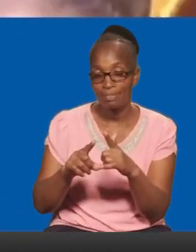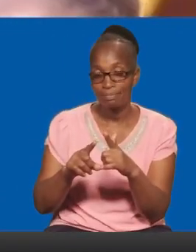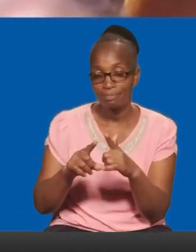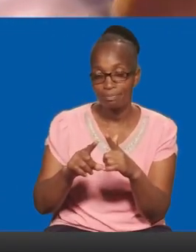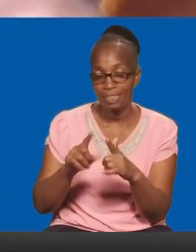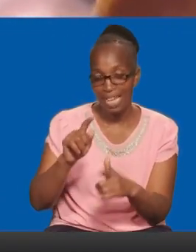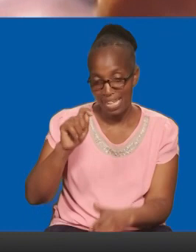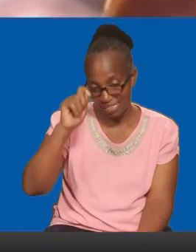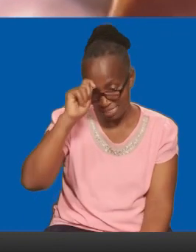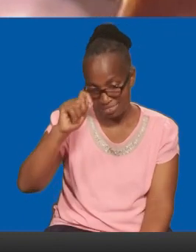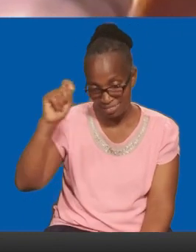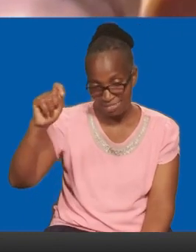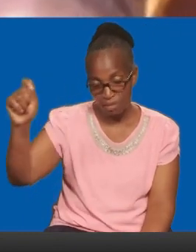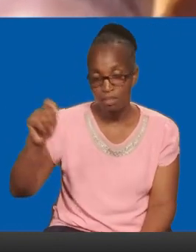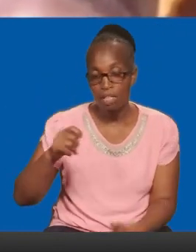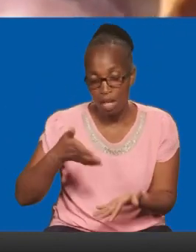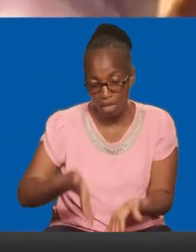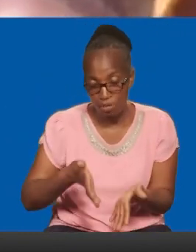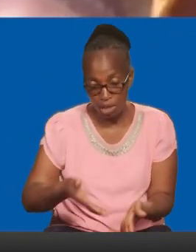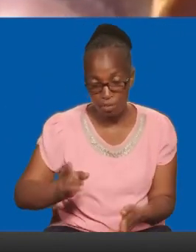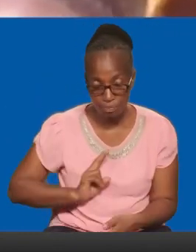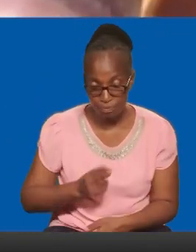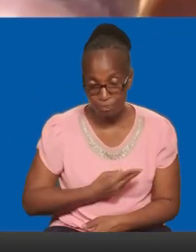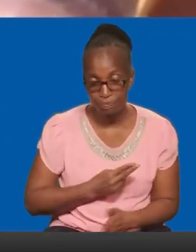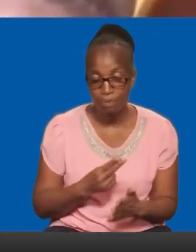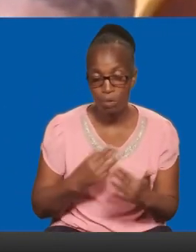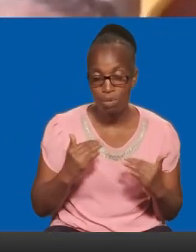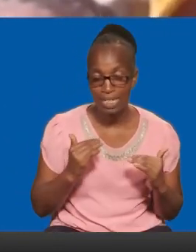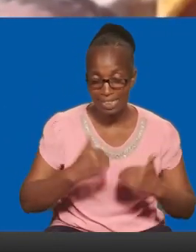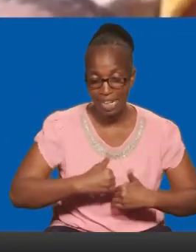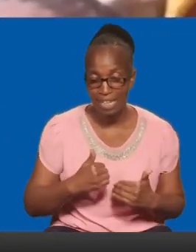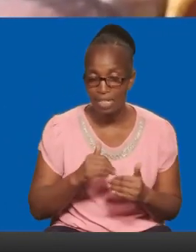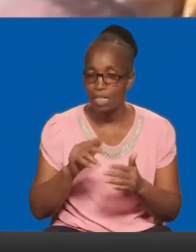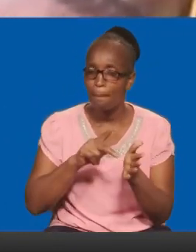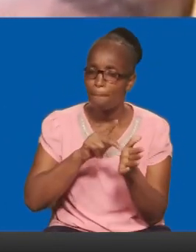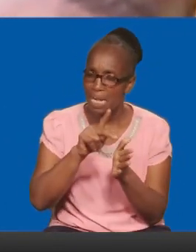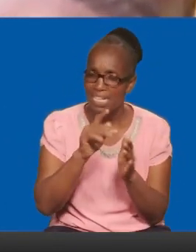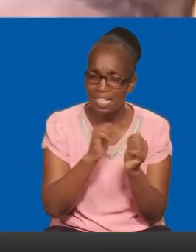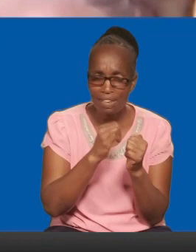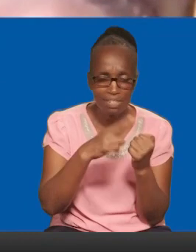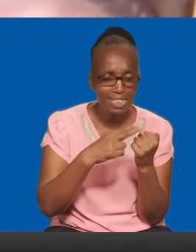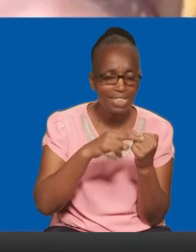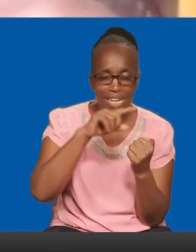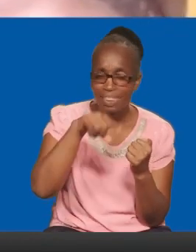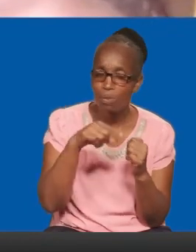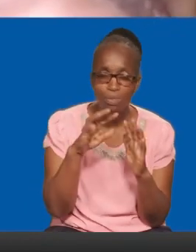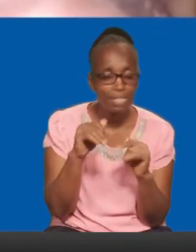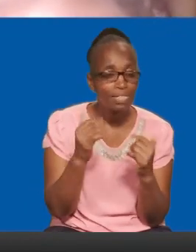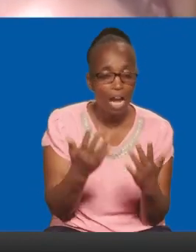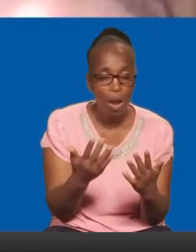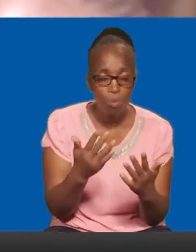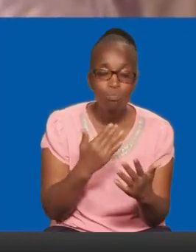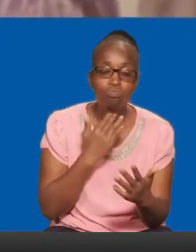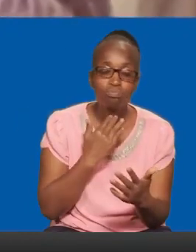continue teaching while we are being paid 17,000. We are tired. Yes. We are tired as teachers, we are demotivated, and we are telling